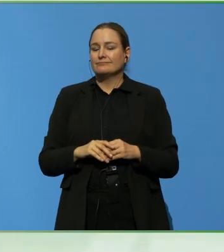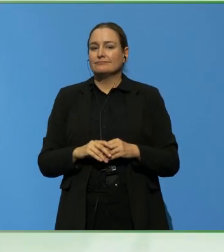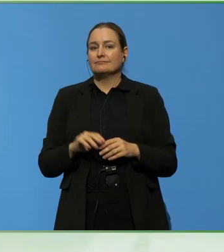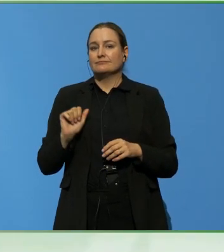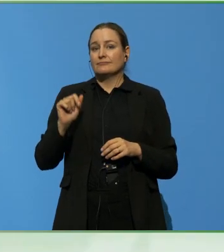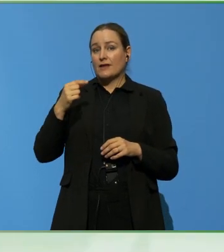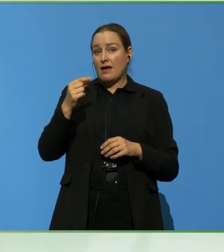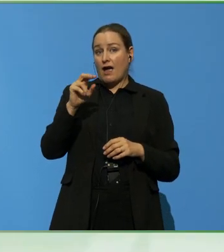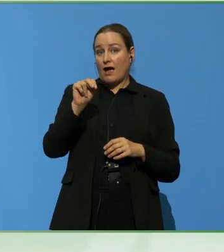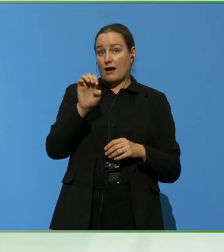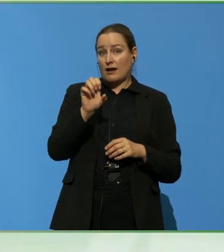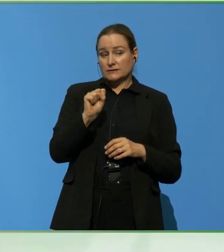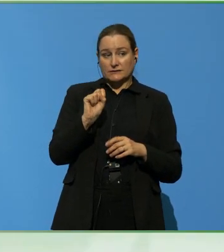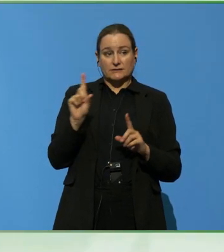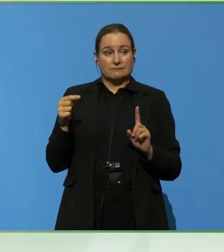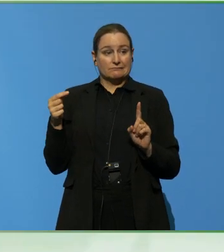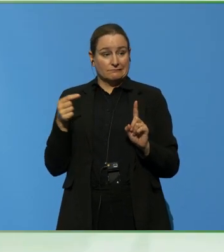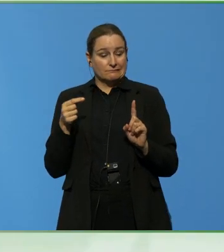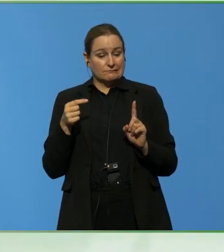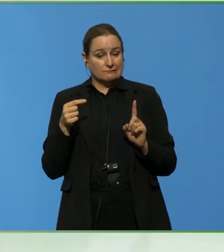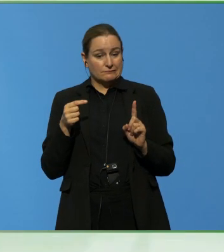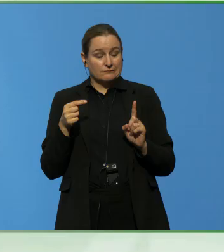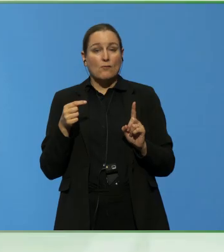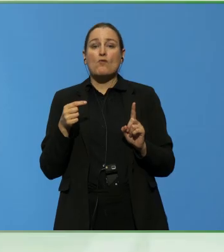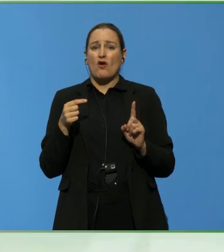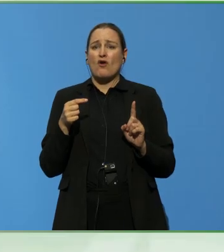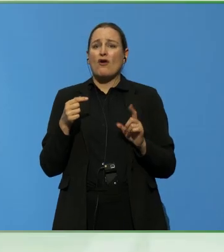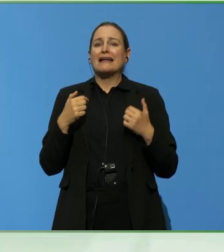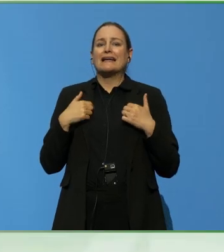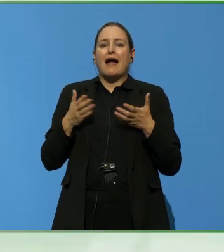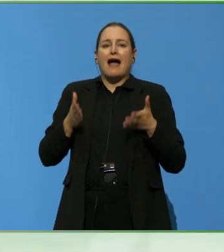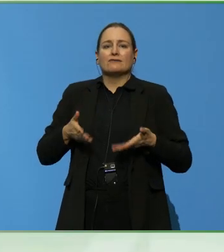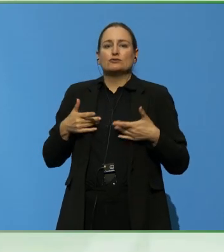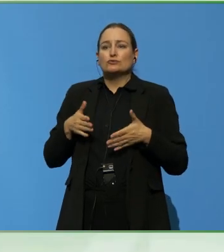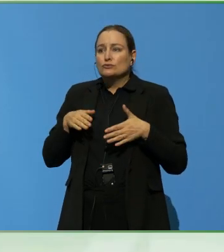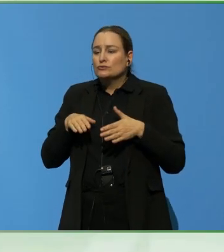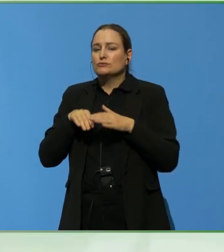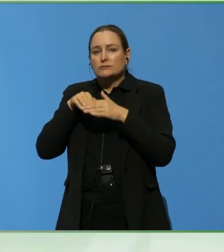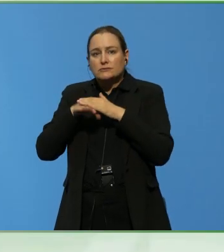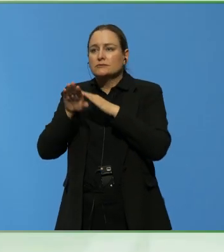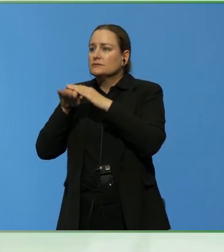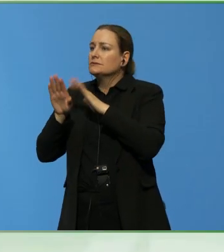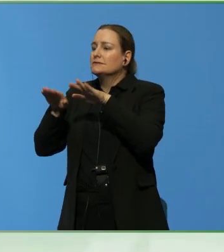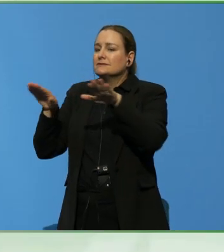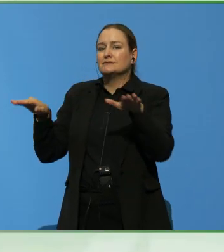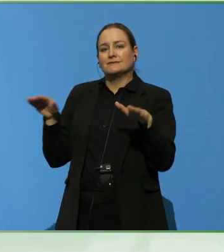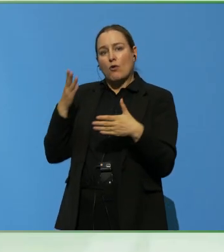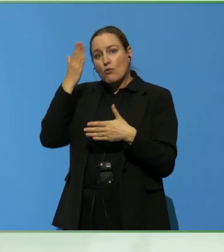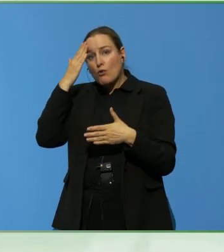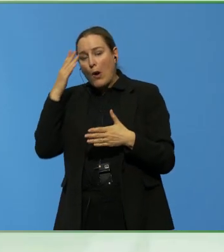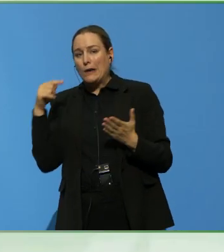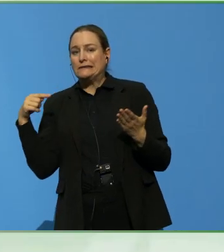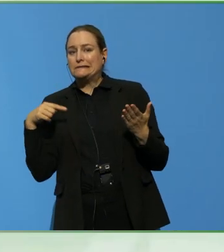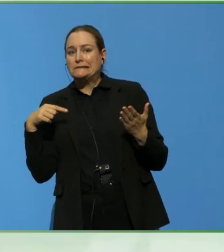So as I said before, education is the key, but not only having workshops or, I don't